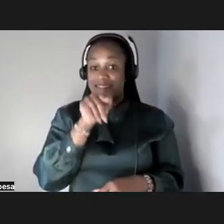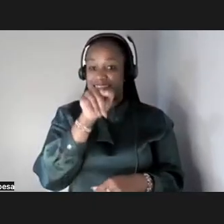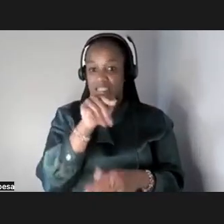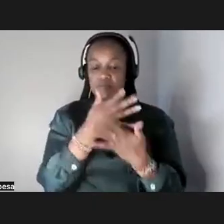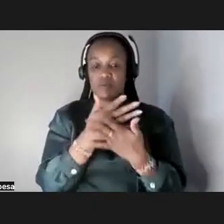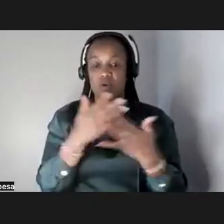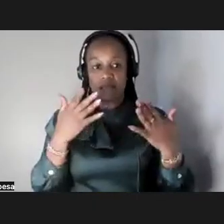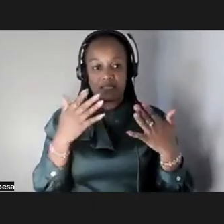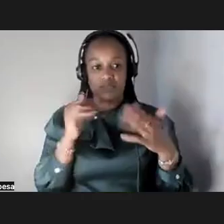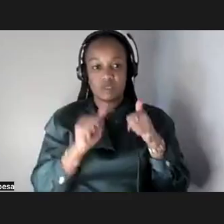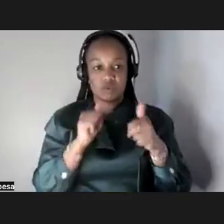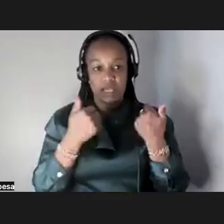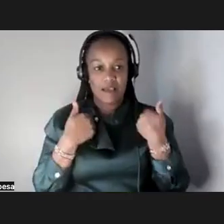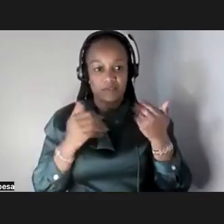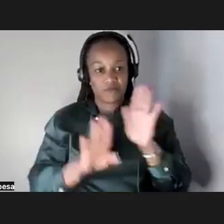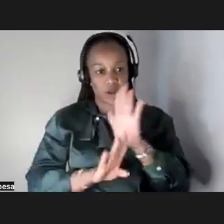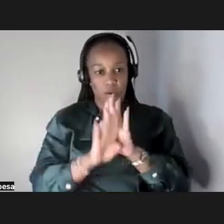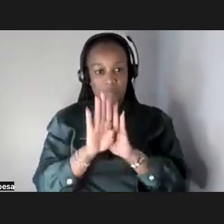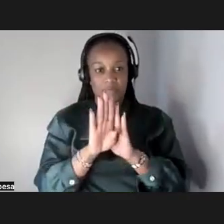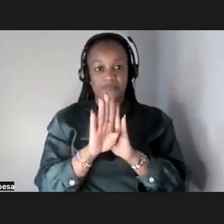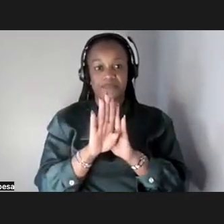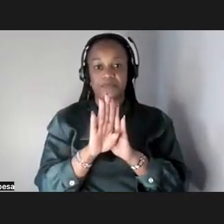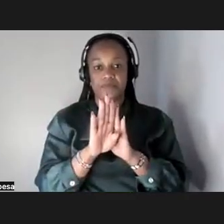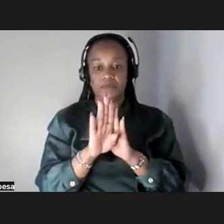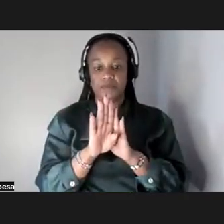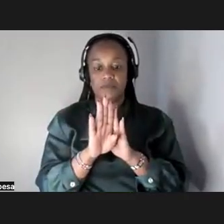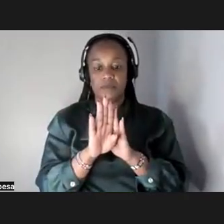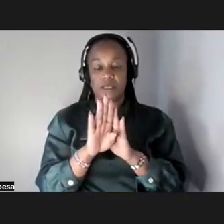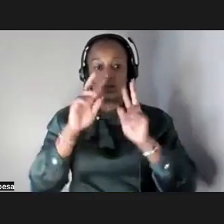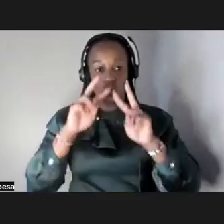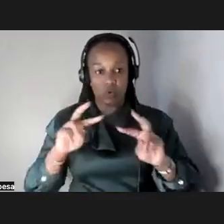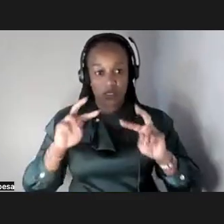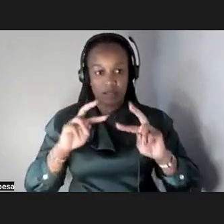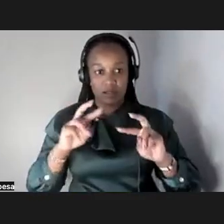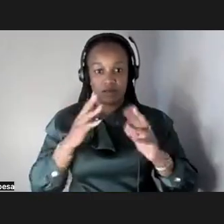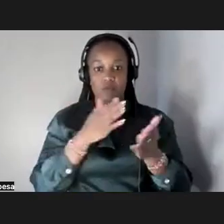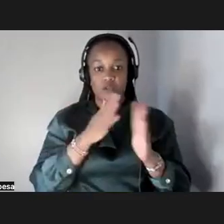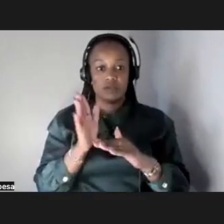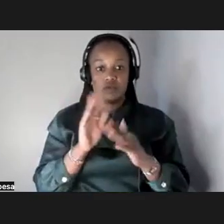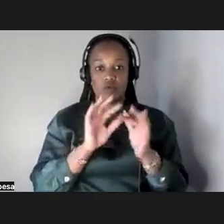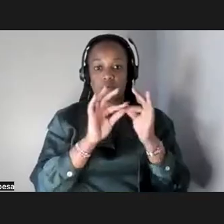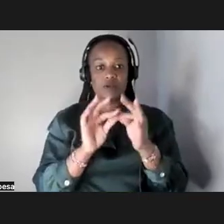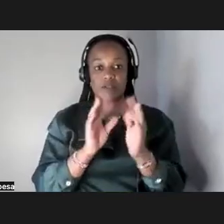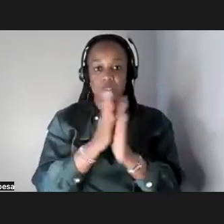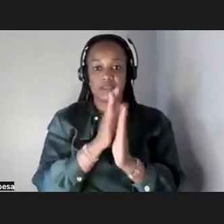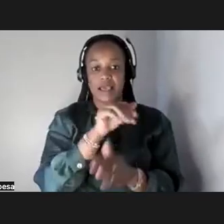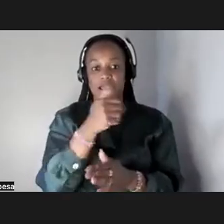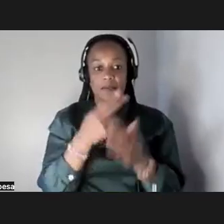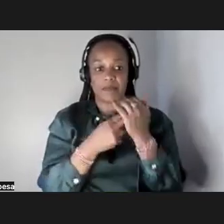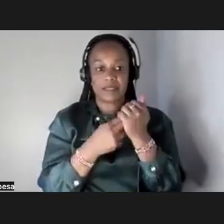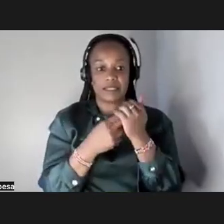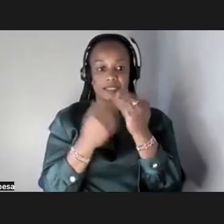influenced the model health facility, and we're always looking for opportunities to collaborate with other partners to scale this up.